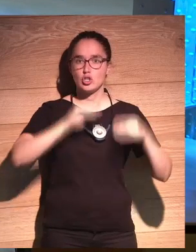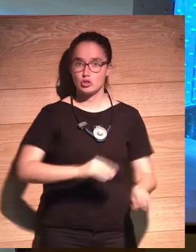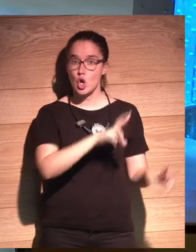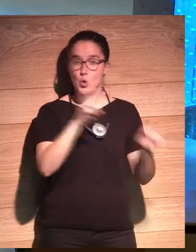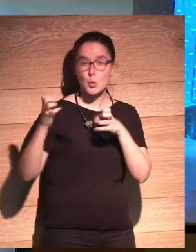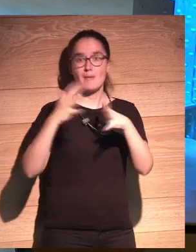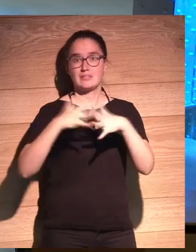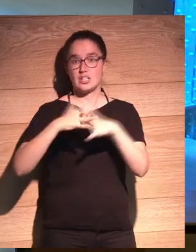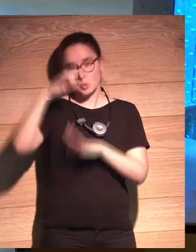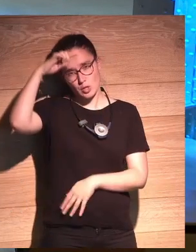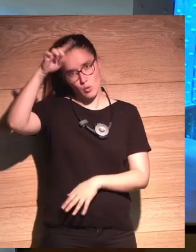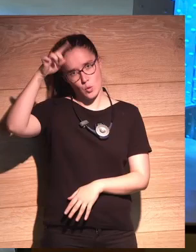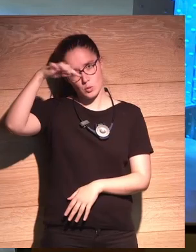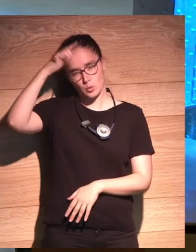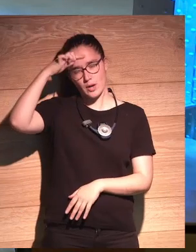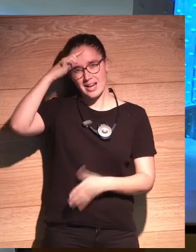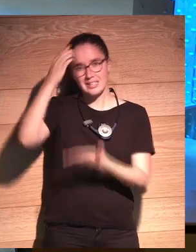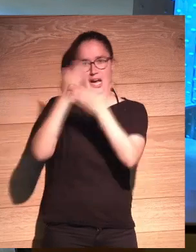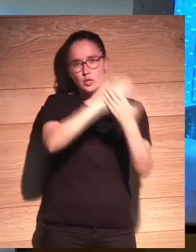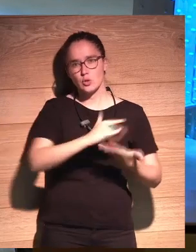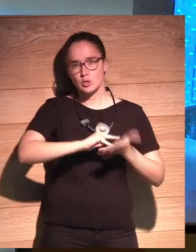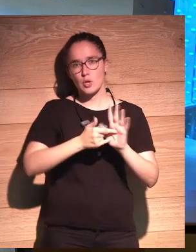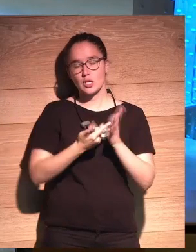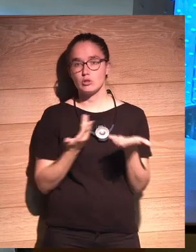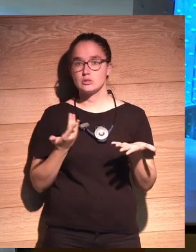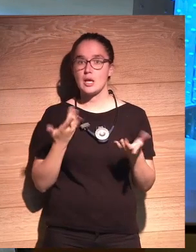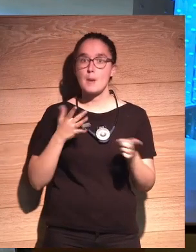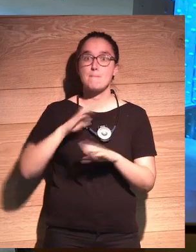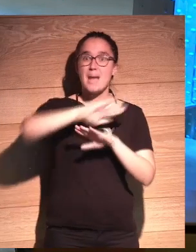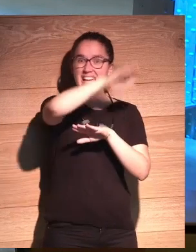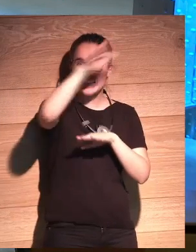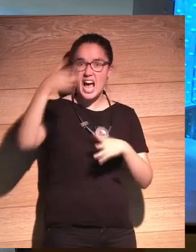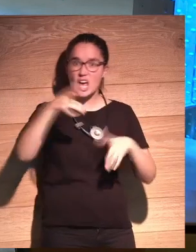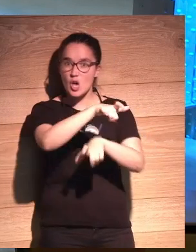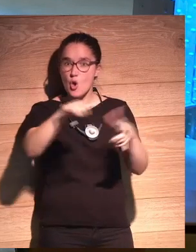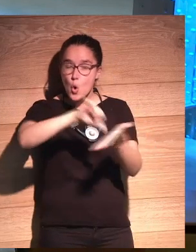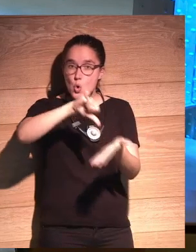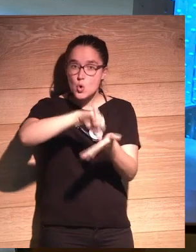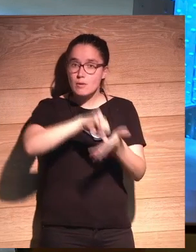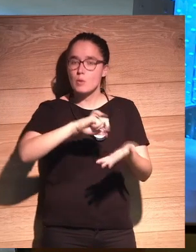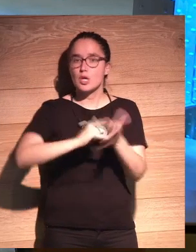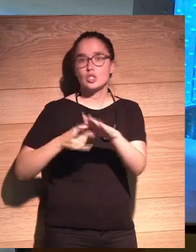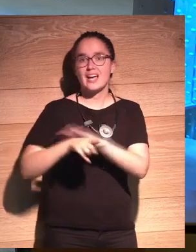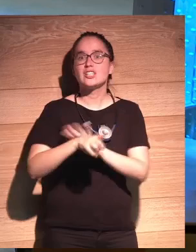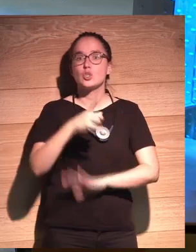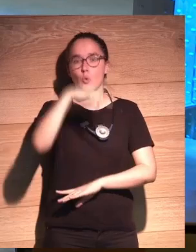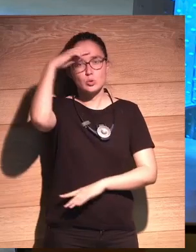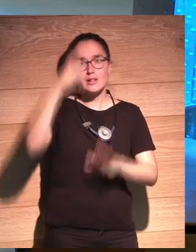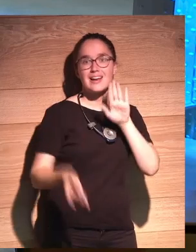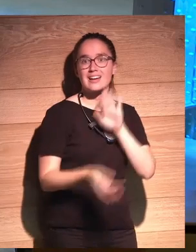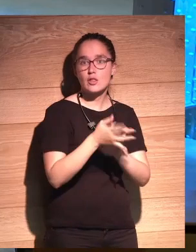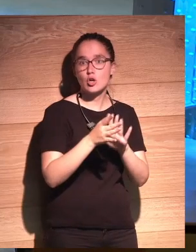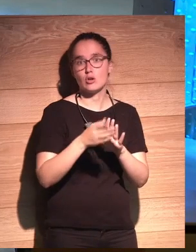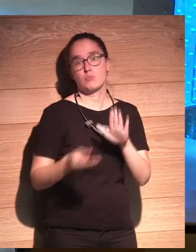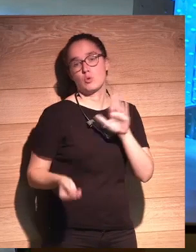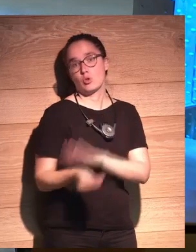Madrid. She has been working on rehabilitation projects, historic heritage